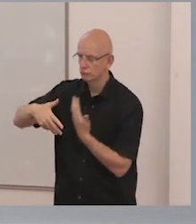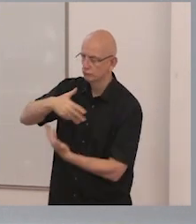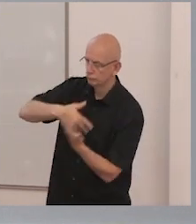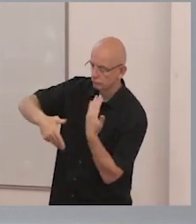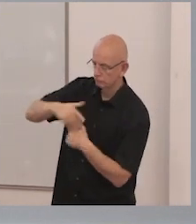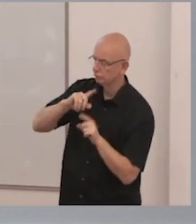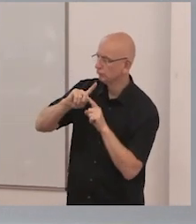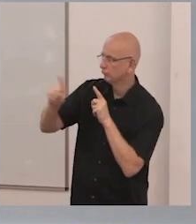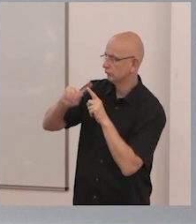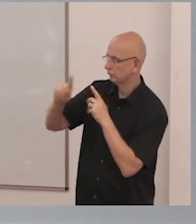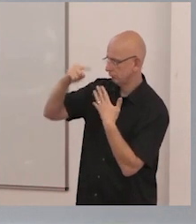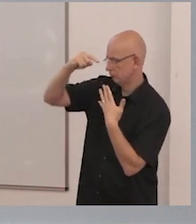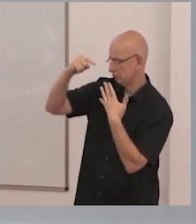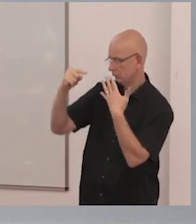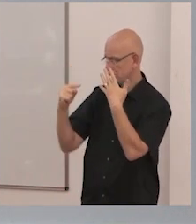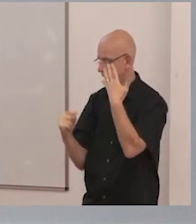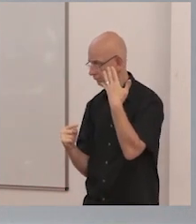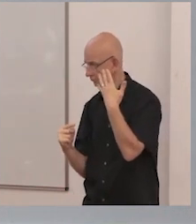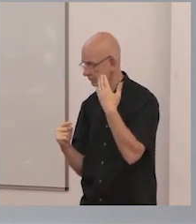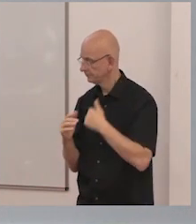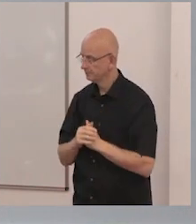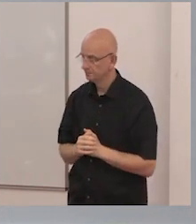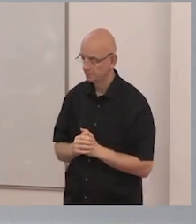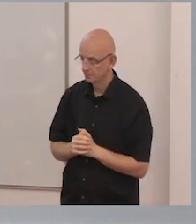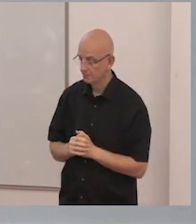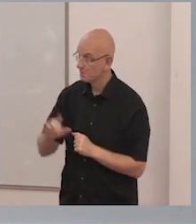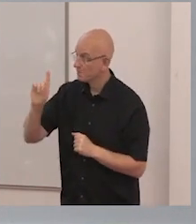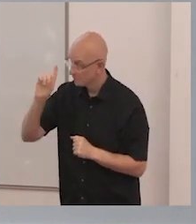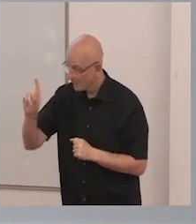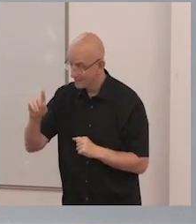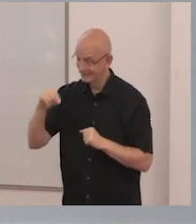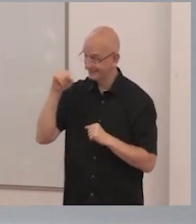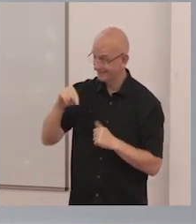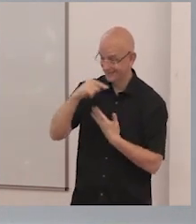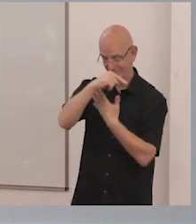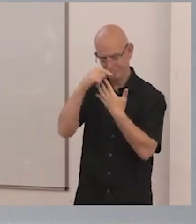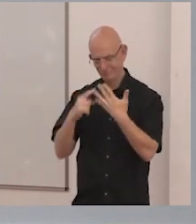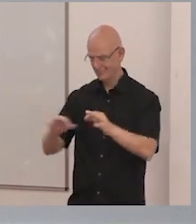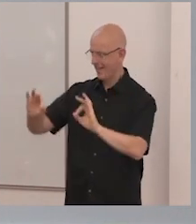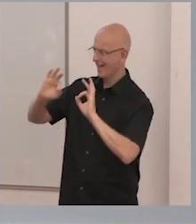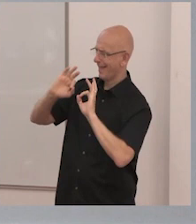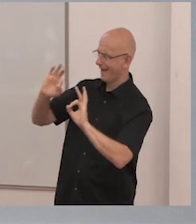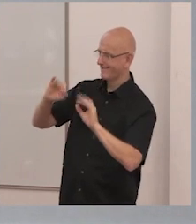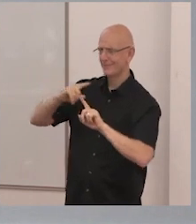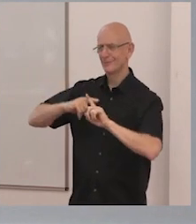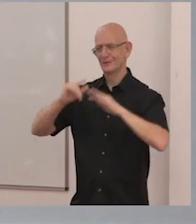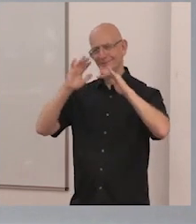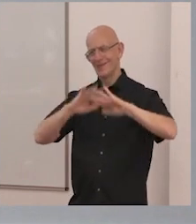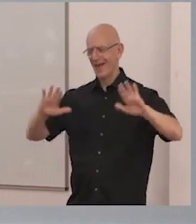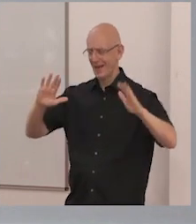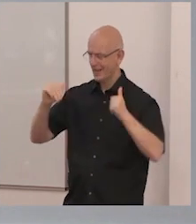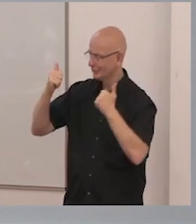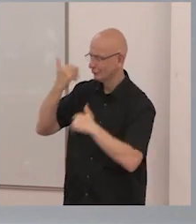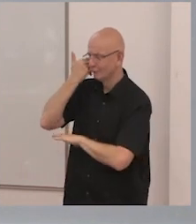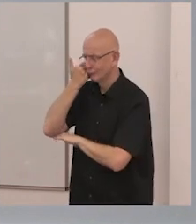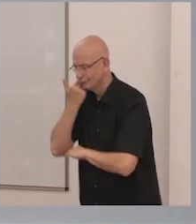However, despite this positivity, and we can't take away from that, Article 23 has also been critiqued.